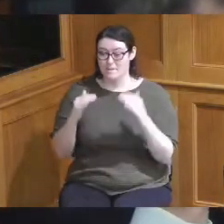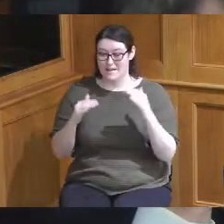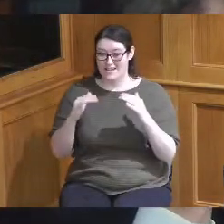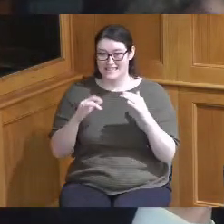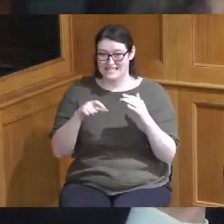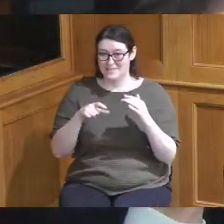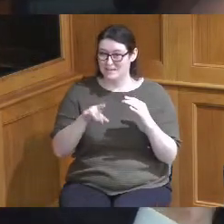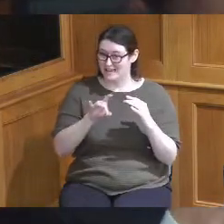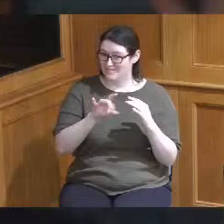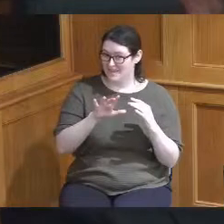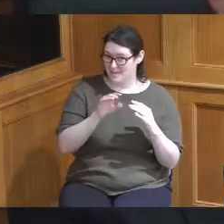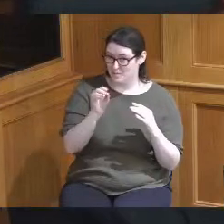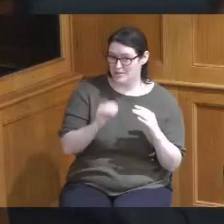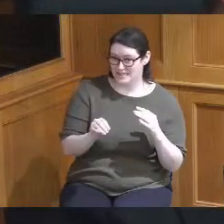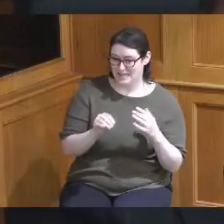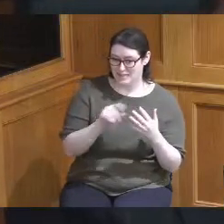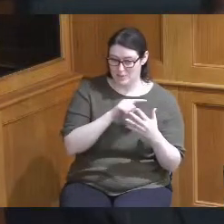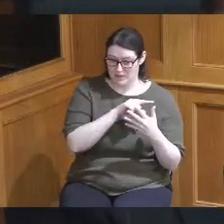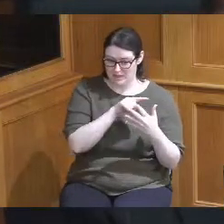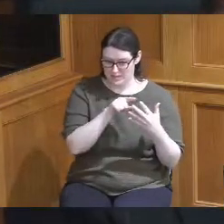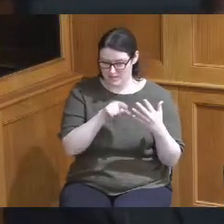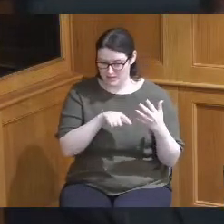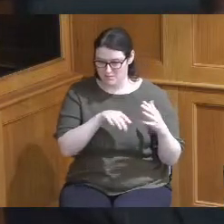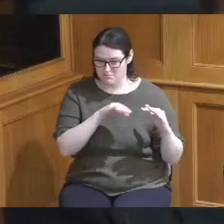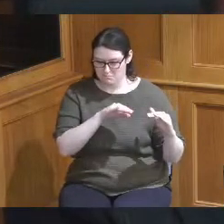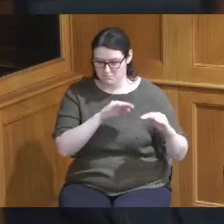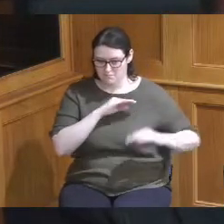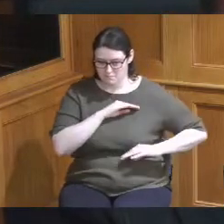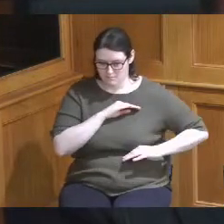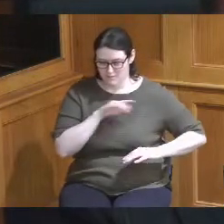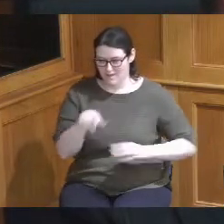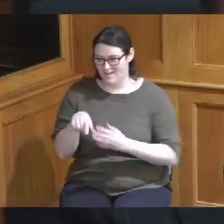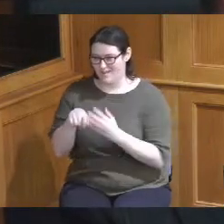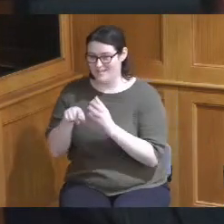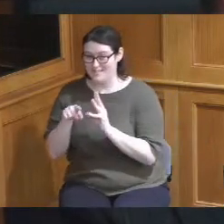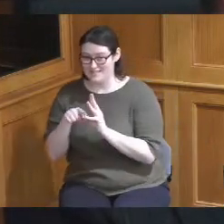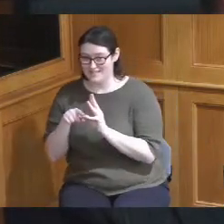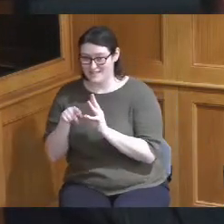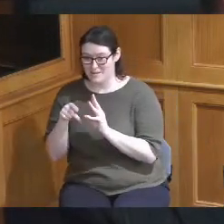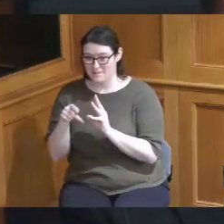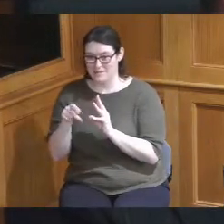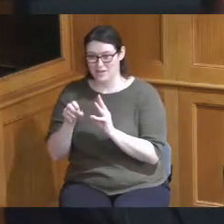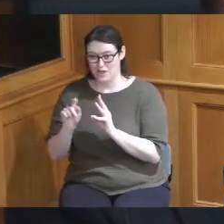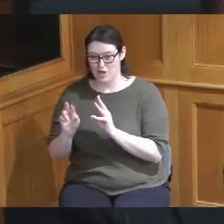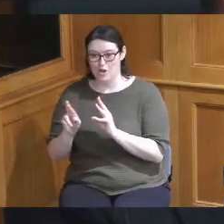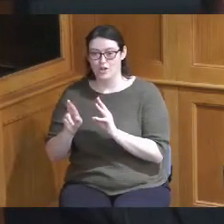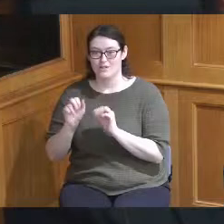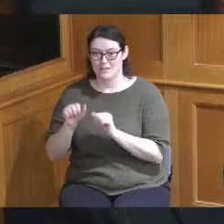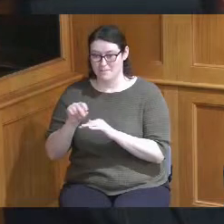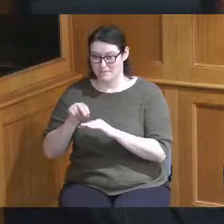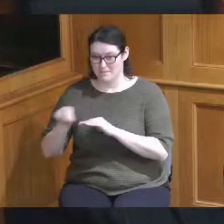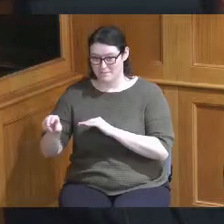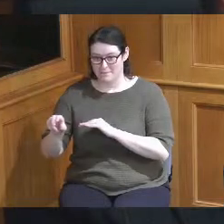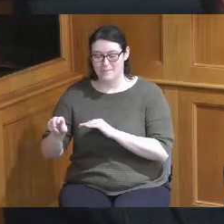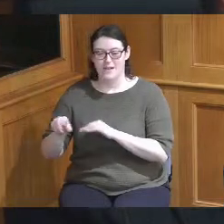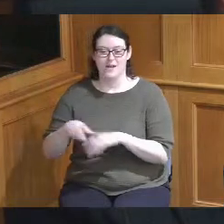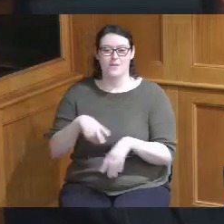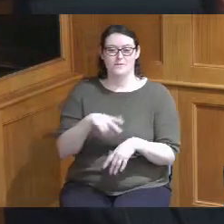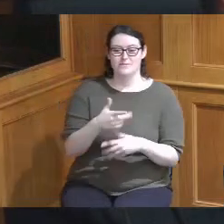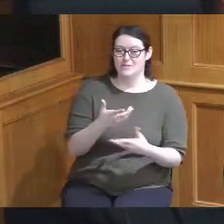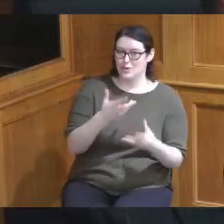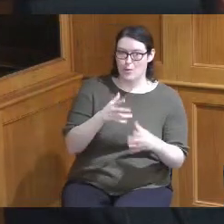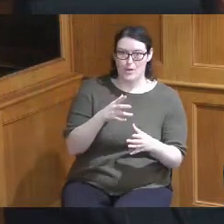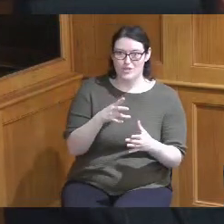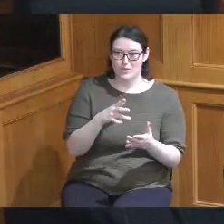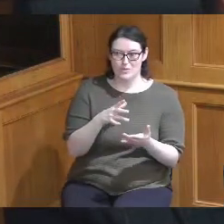run into a situation where the fund goes bankrupt and we're dipping into the general fund to pay for the obligations of the stadium